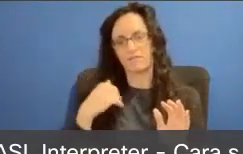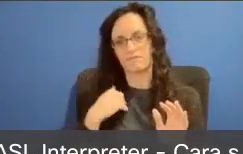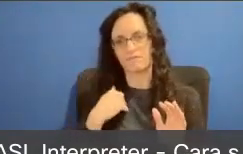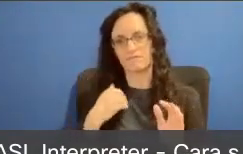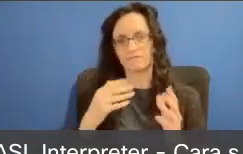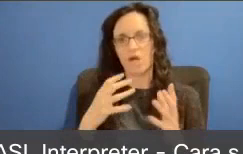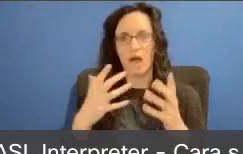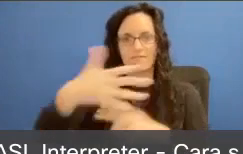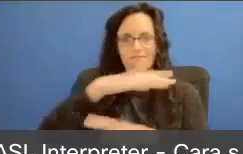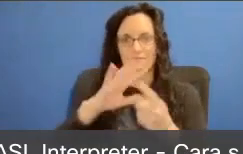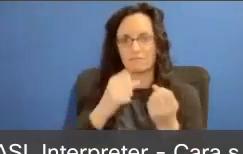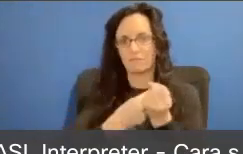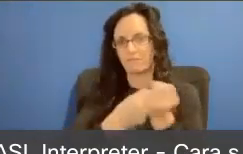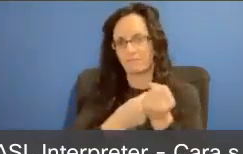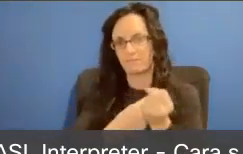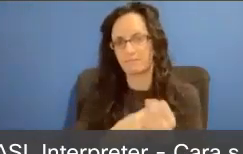just because of the protective factors.